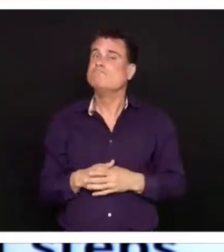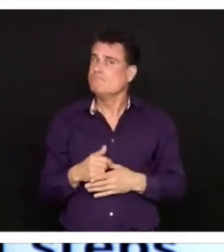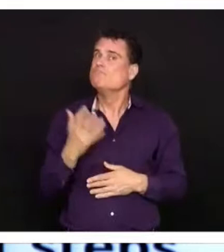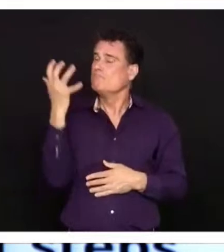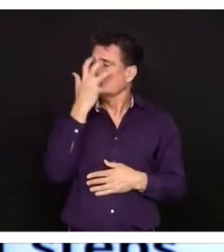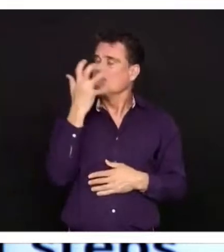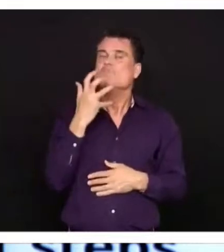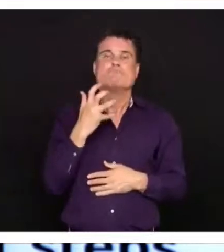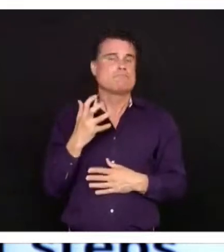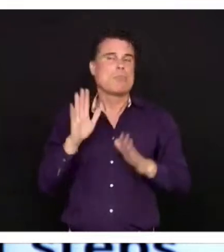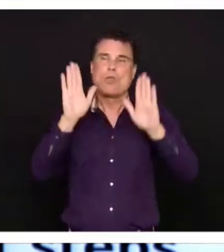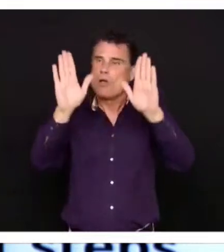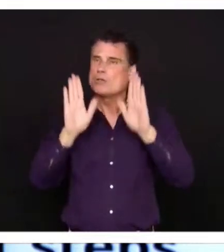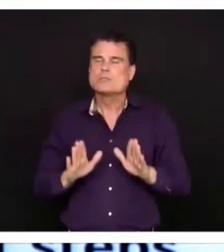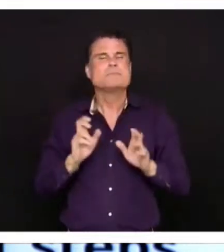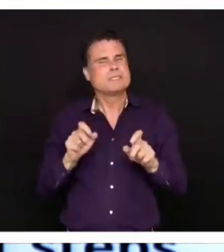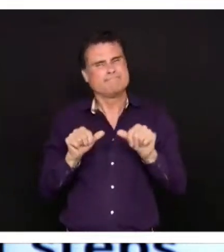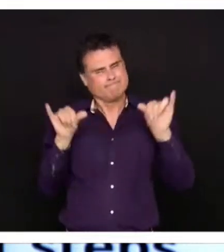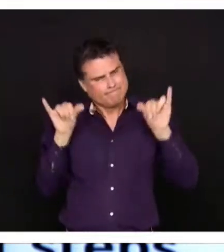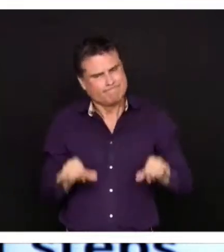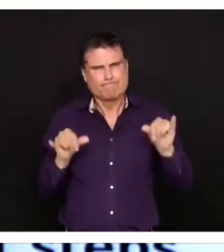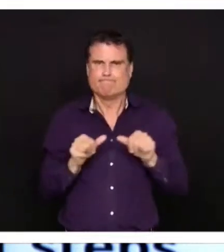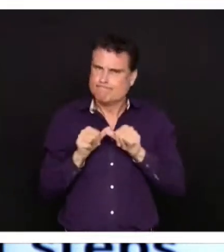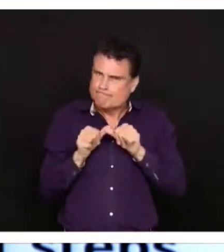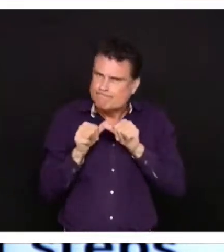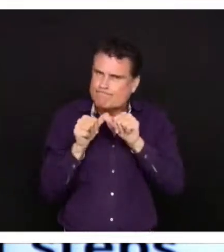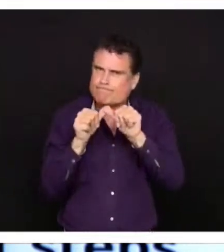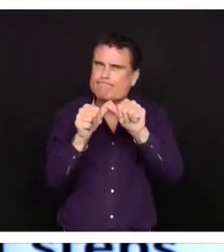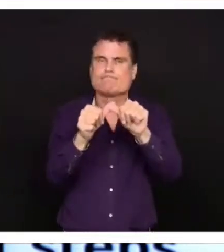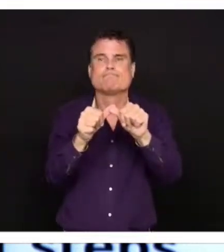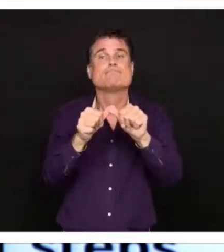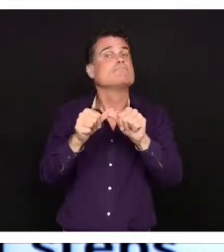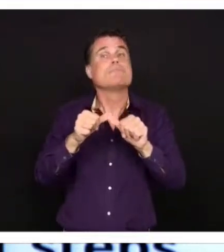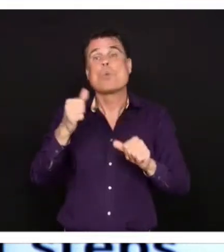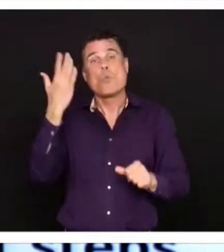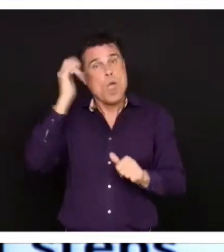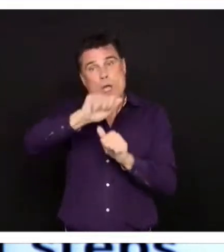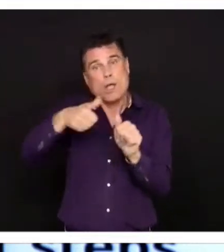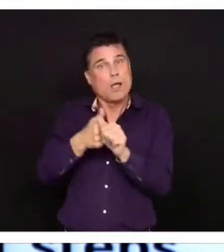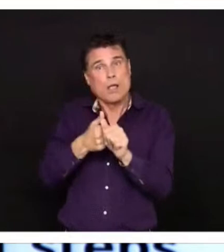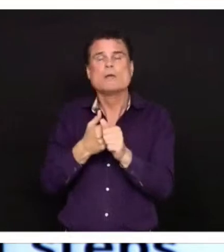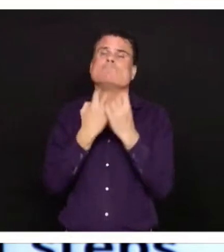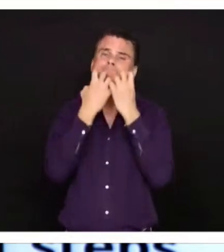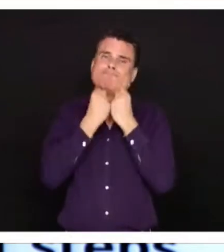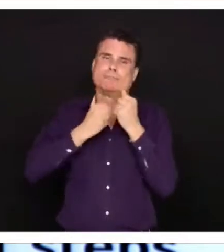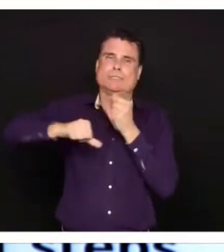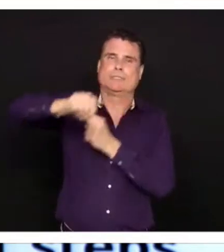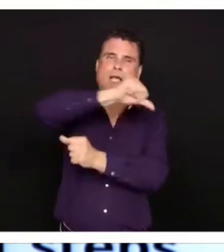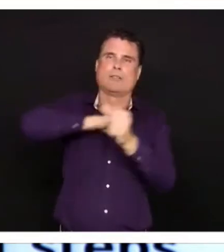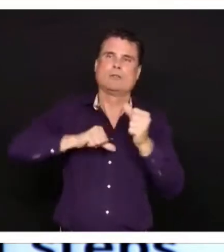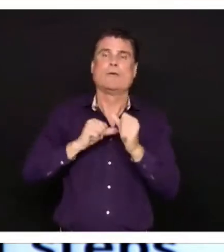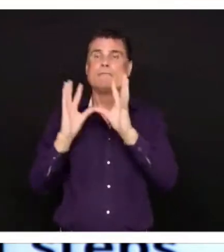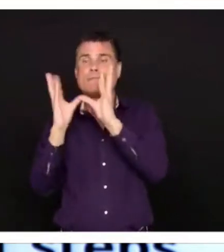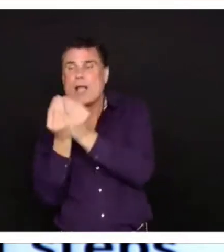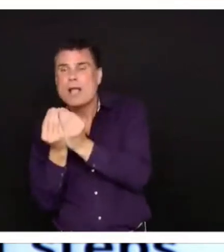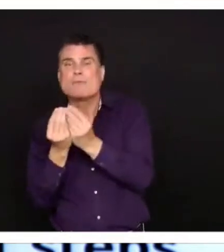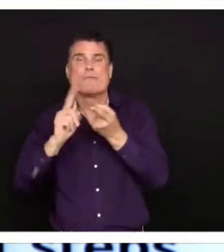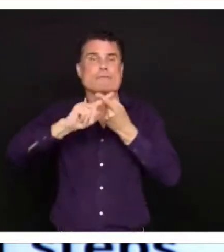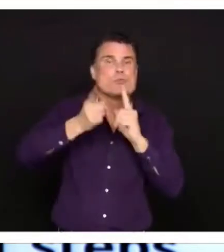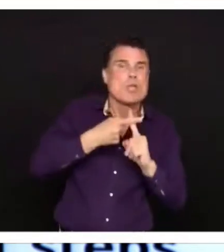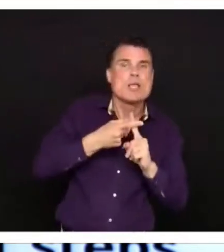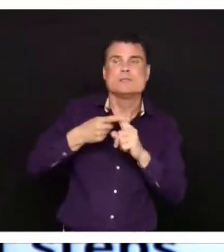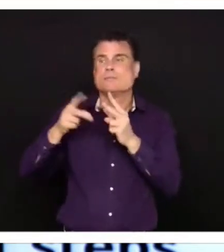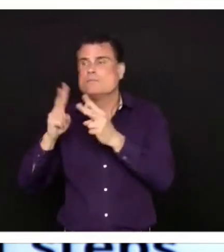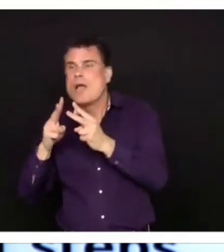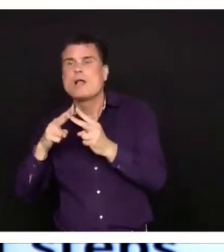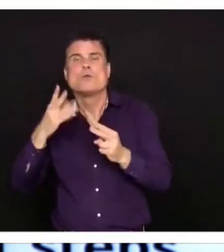Ensemble, nous avons pris de bonnes décisions et mené à bien avec ténacité. Comme nous l'avons déjà fait, nous pouvons élaborer un plan